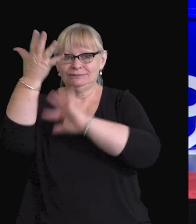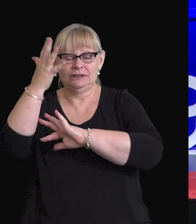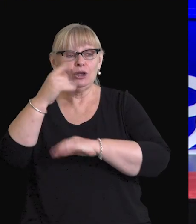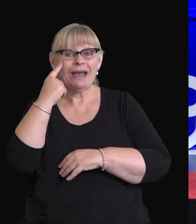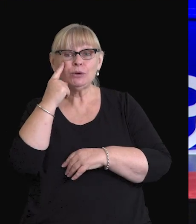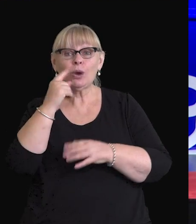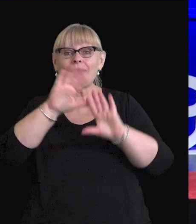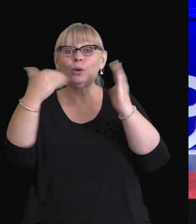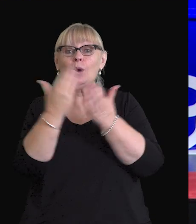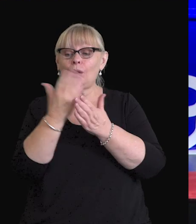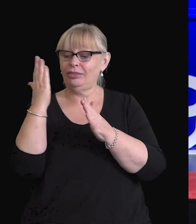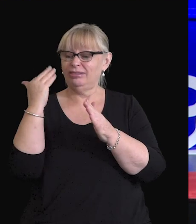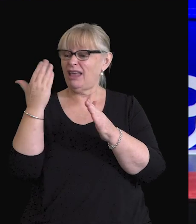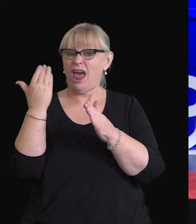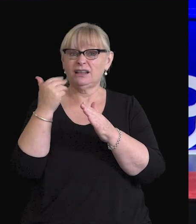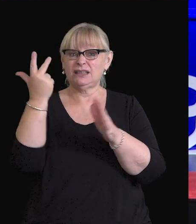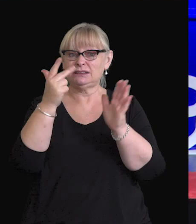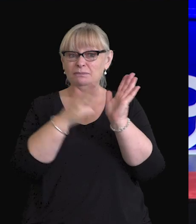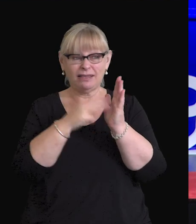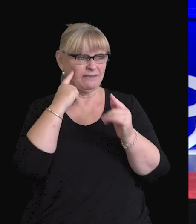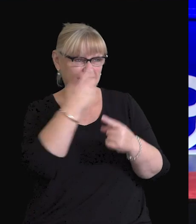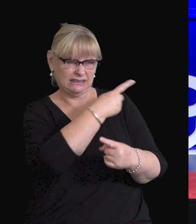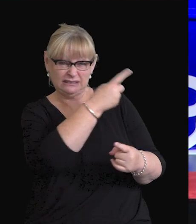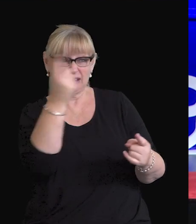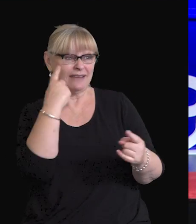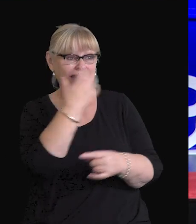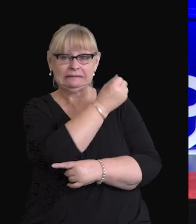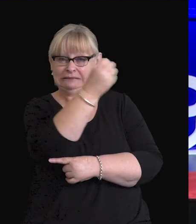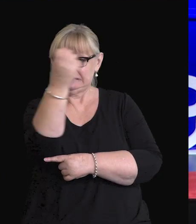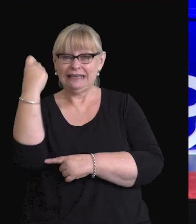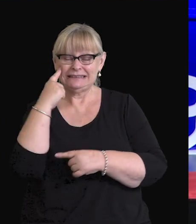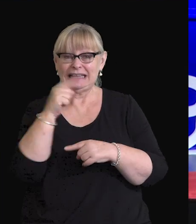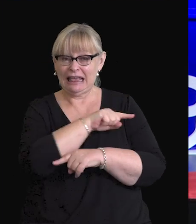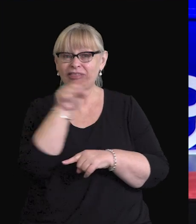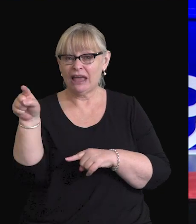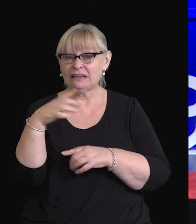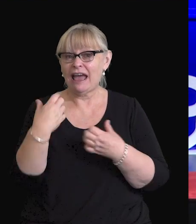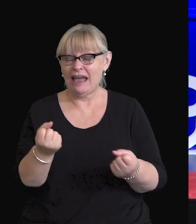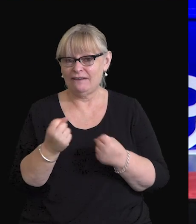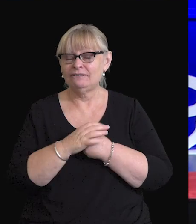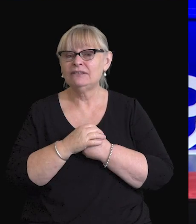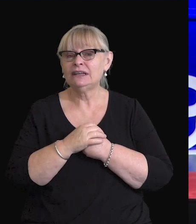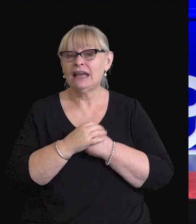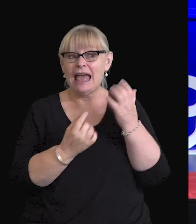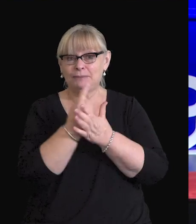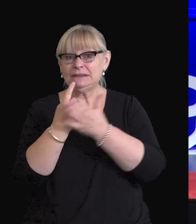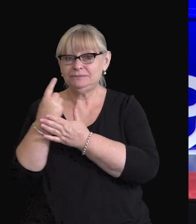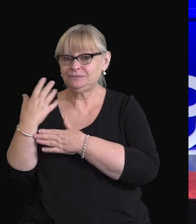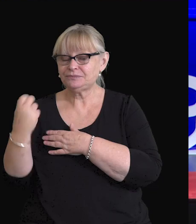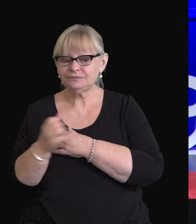18 months to see that. We only have to look around and see that. So if we